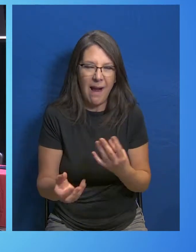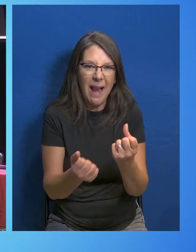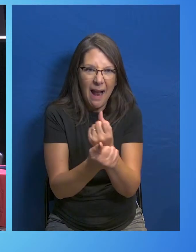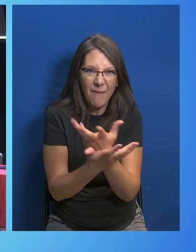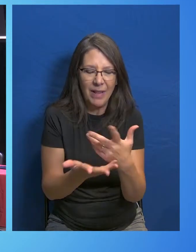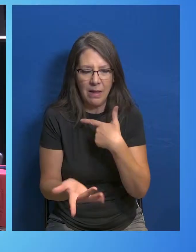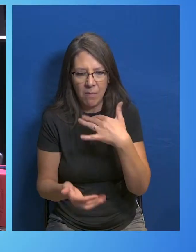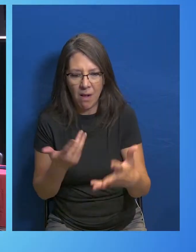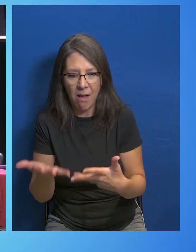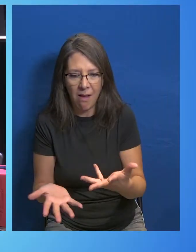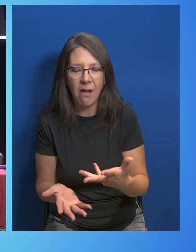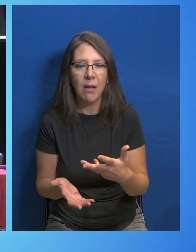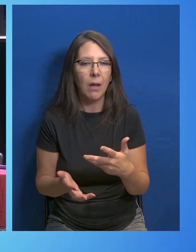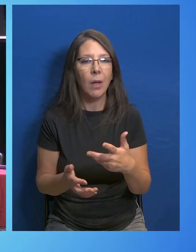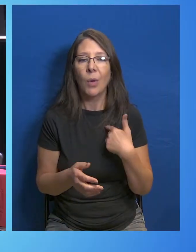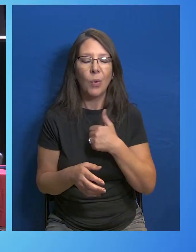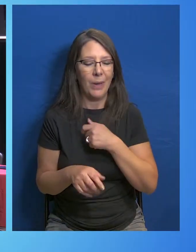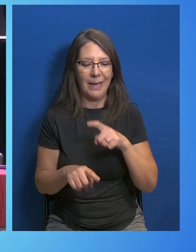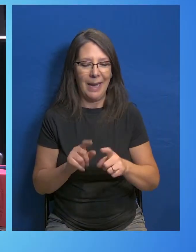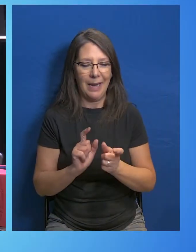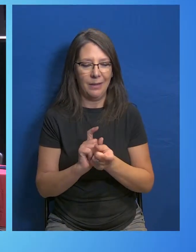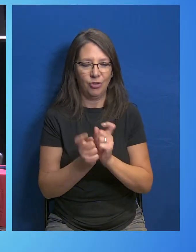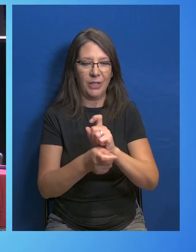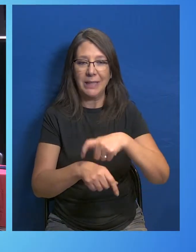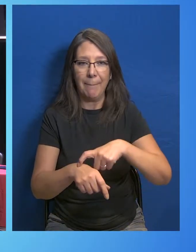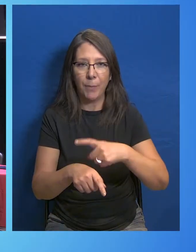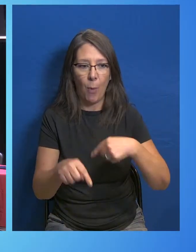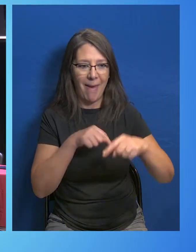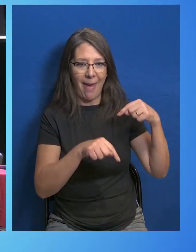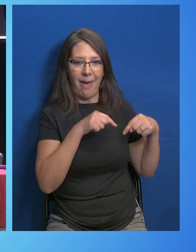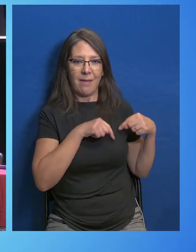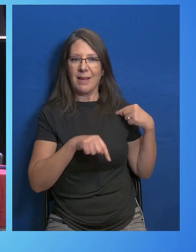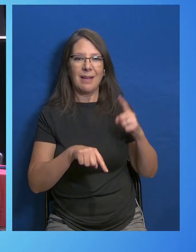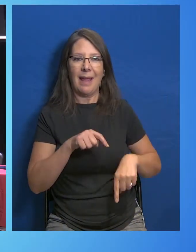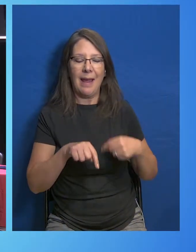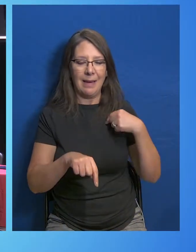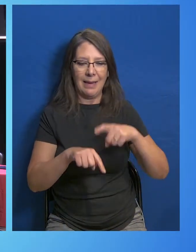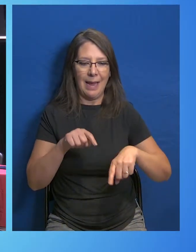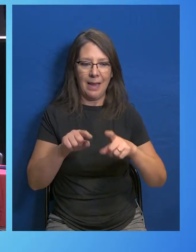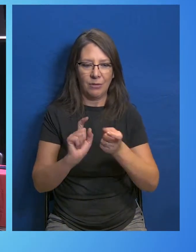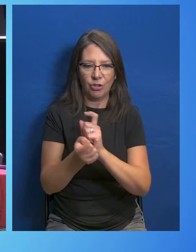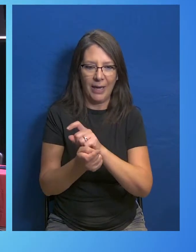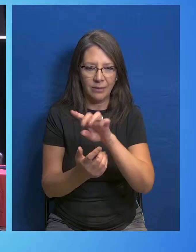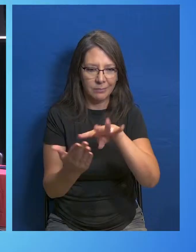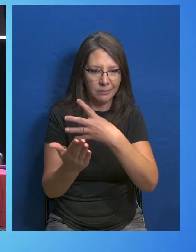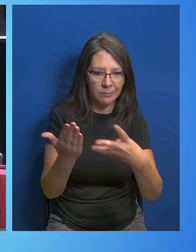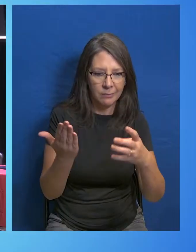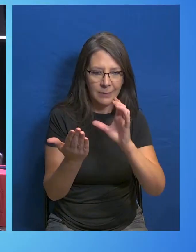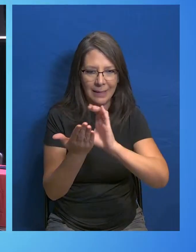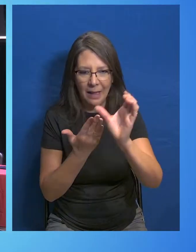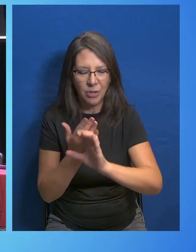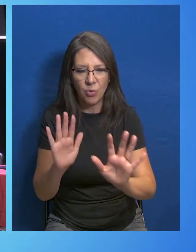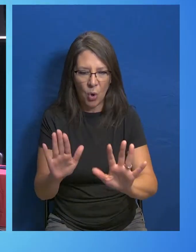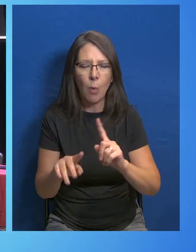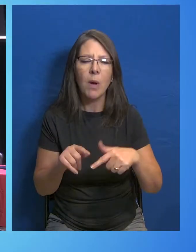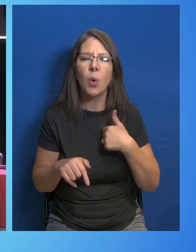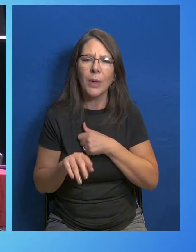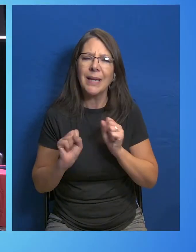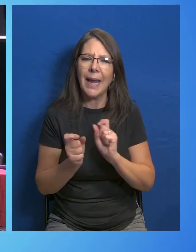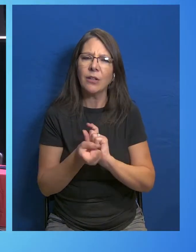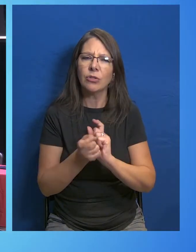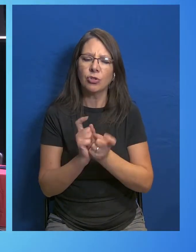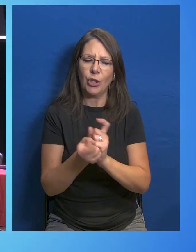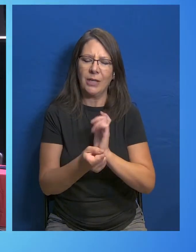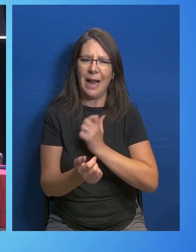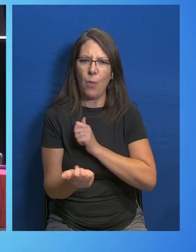change the clock, we can't change the calendar, but we can change the mechanism by which those children do get their services.